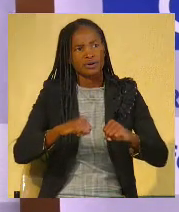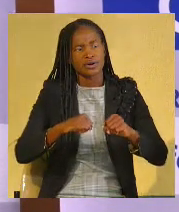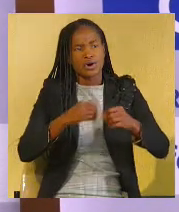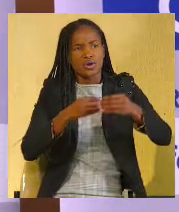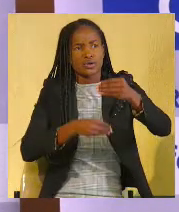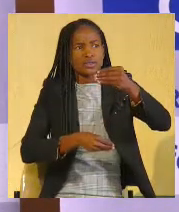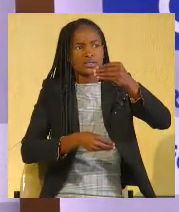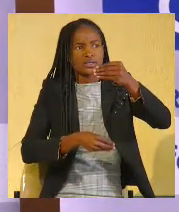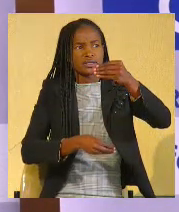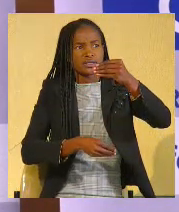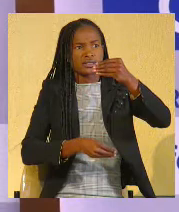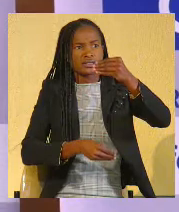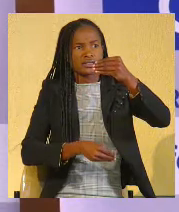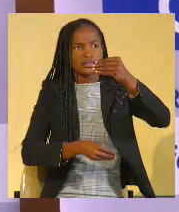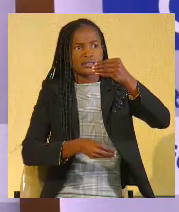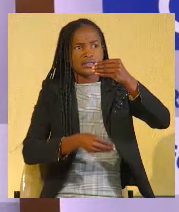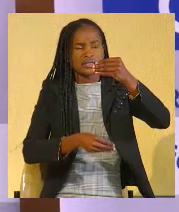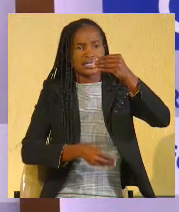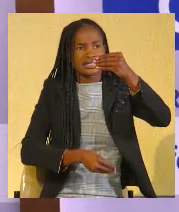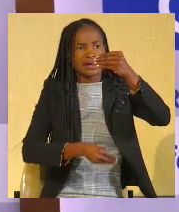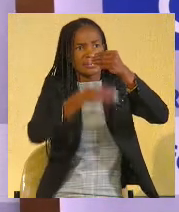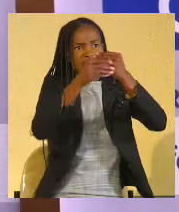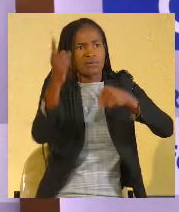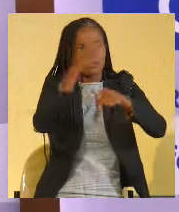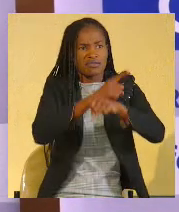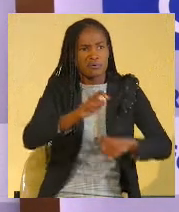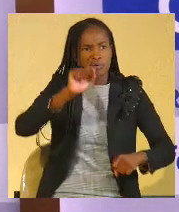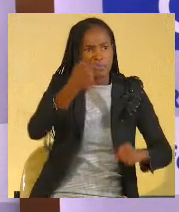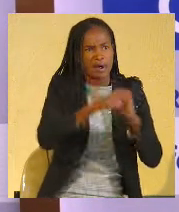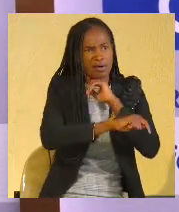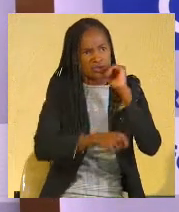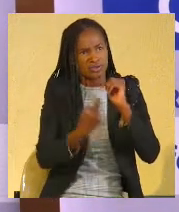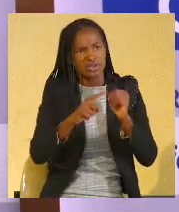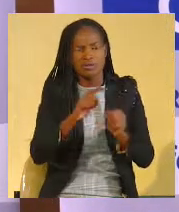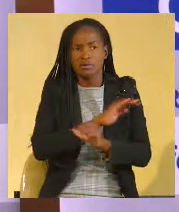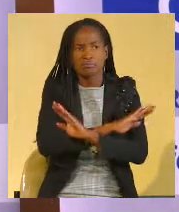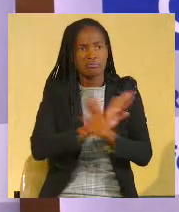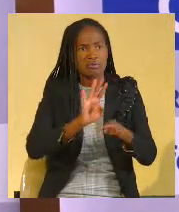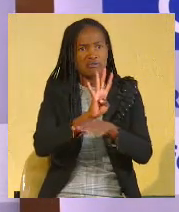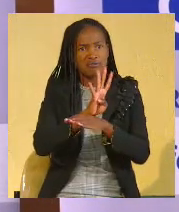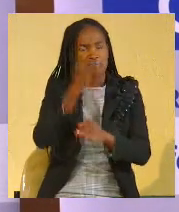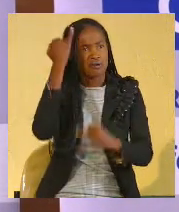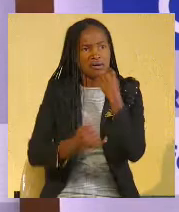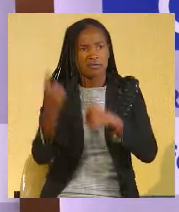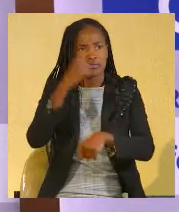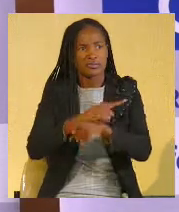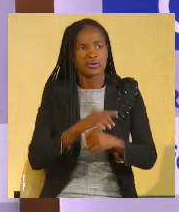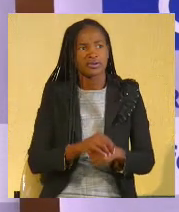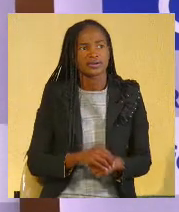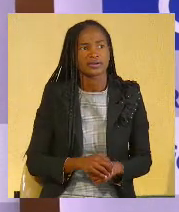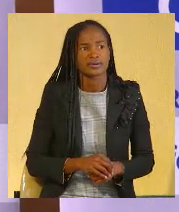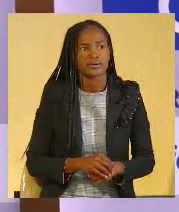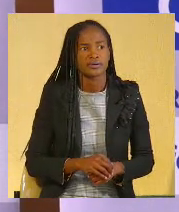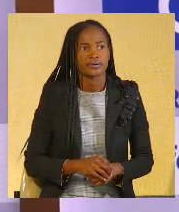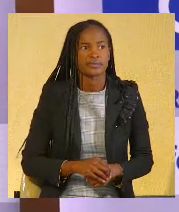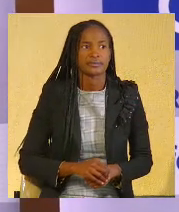whether we're going to lift it, because it's next week that it will come to an end? And then maybe, do you have any information on the second phase